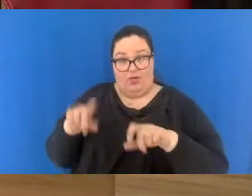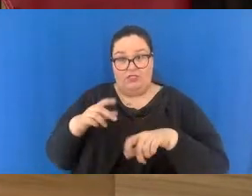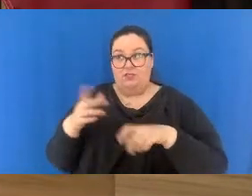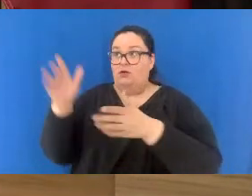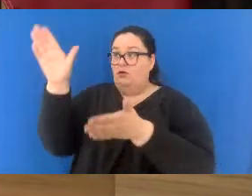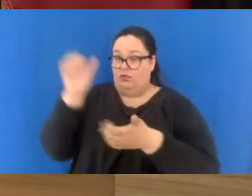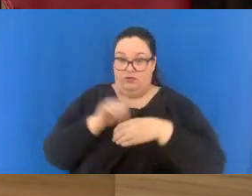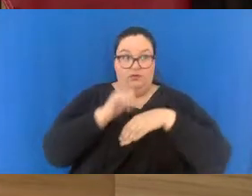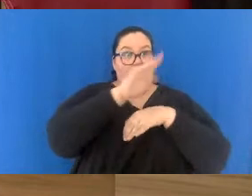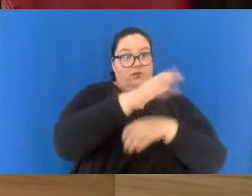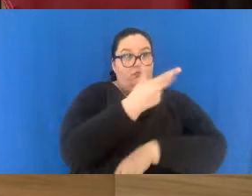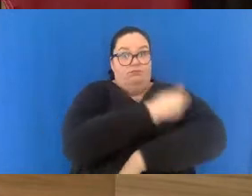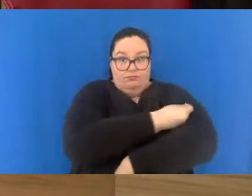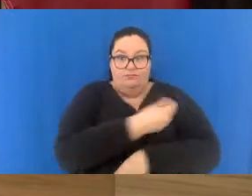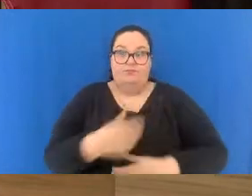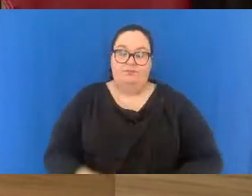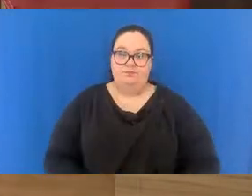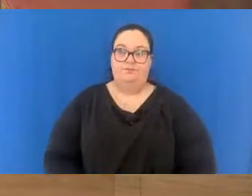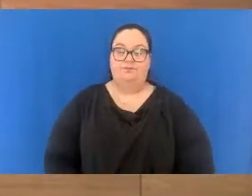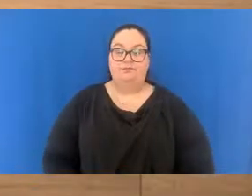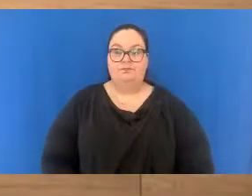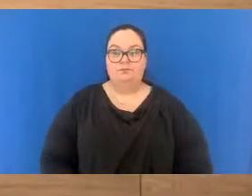plan.